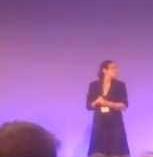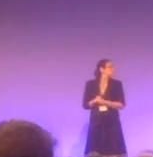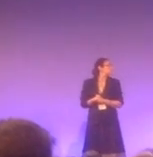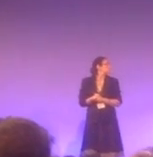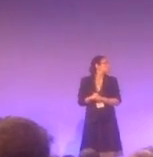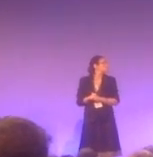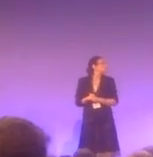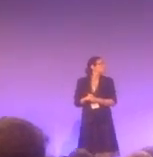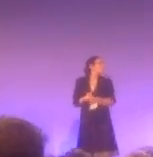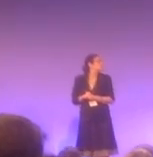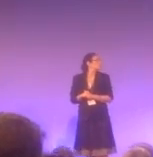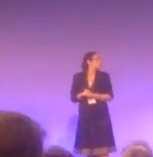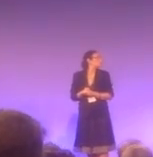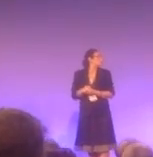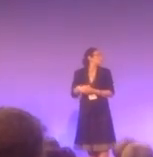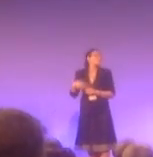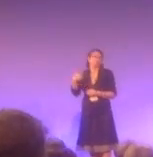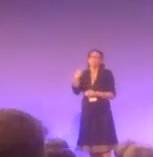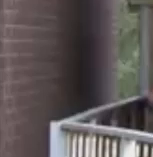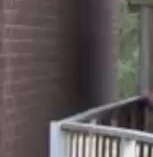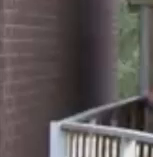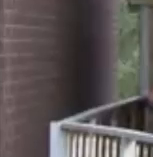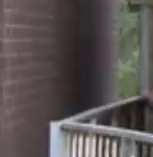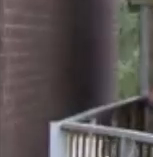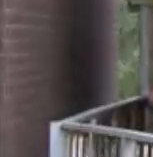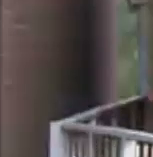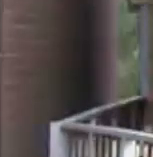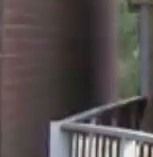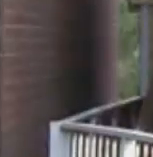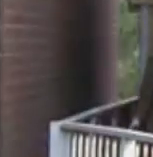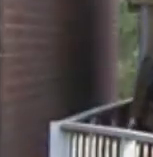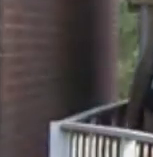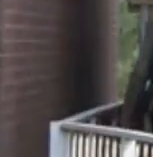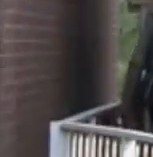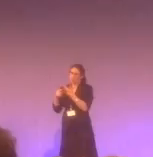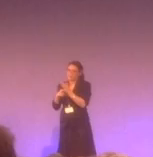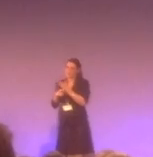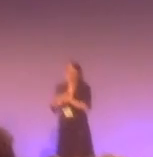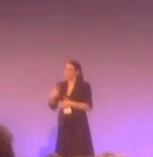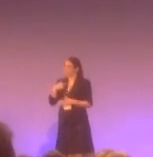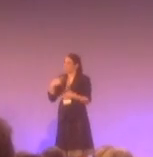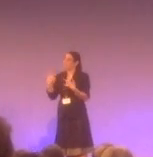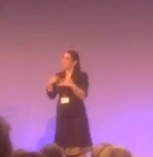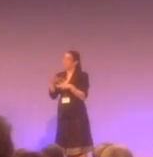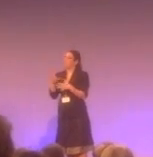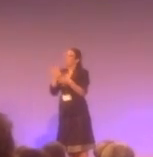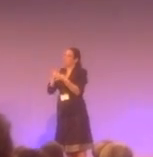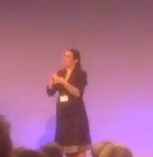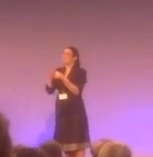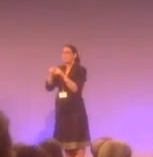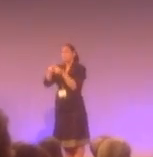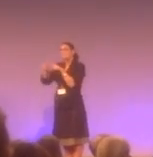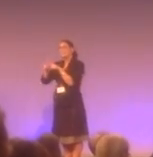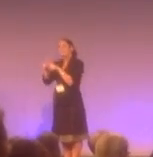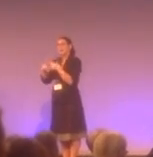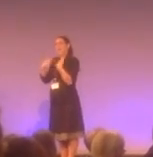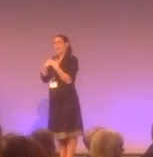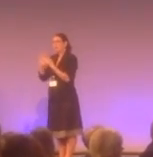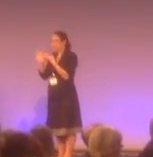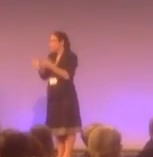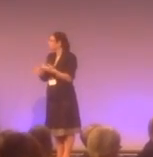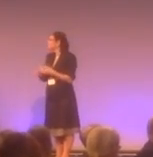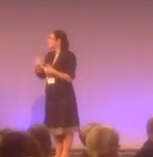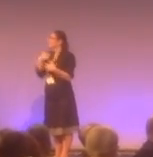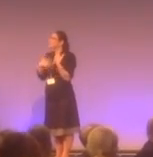disability rights organisation called Access Dorset. As someone who's had contact with a variety of health services and with an interest